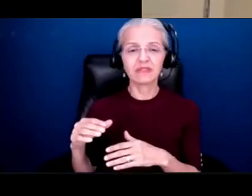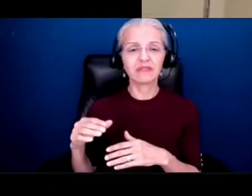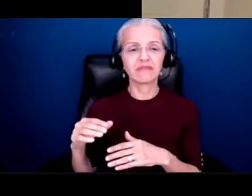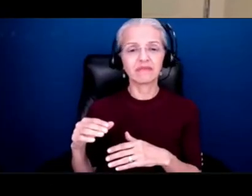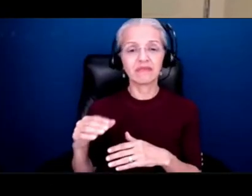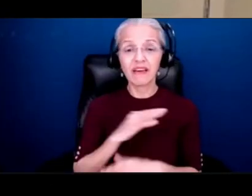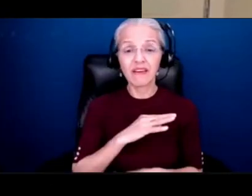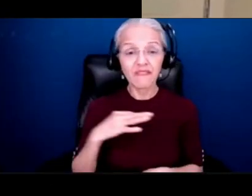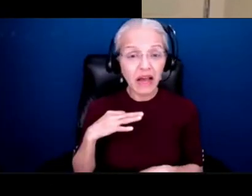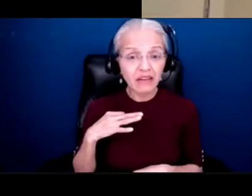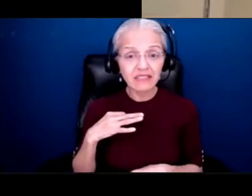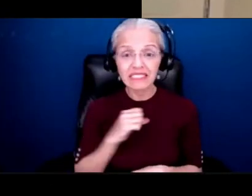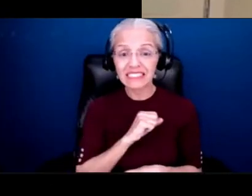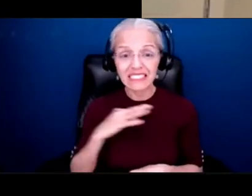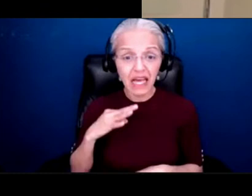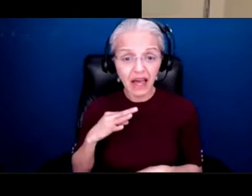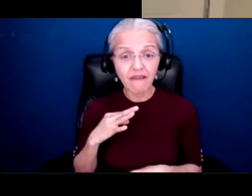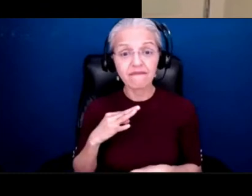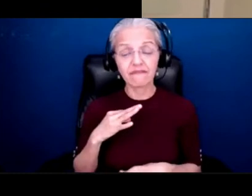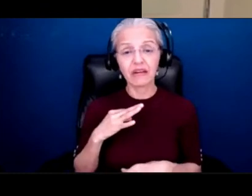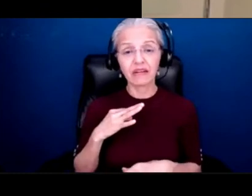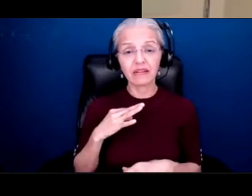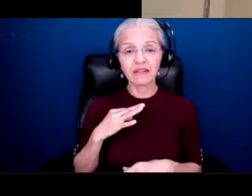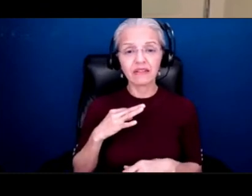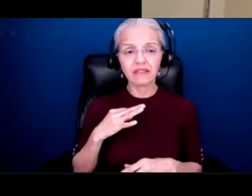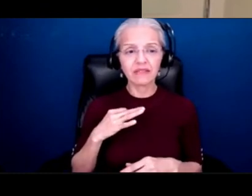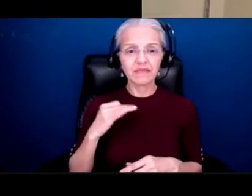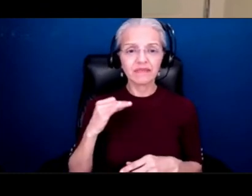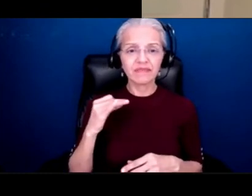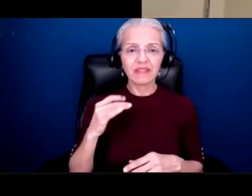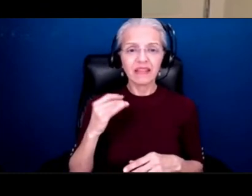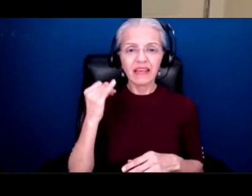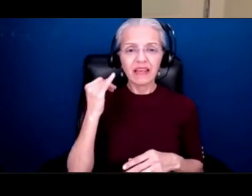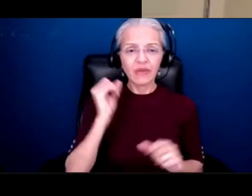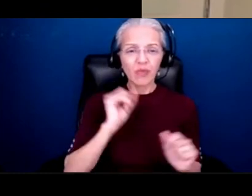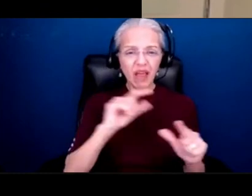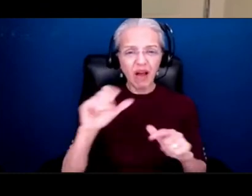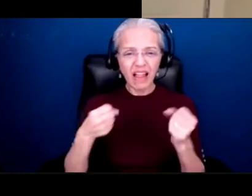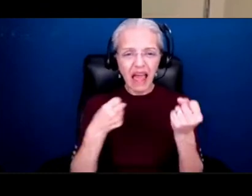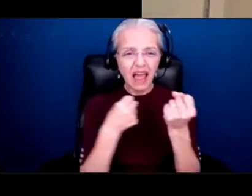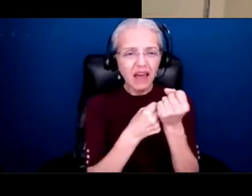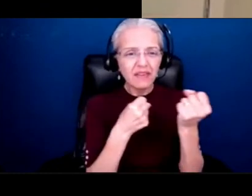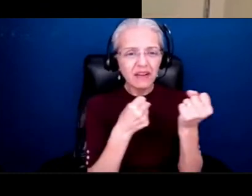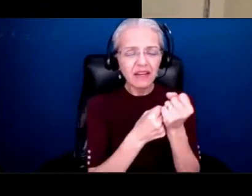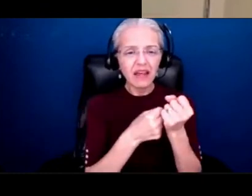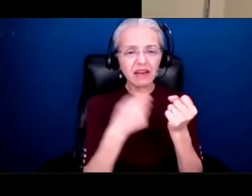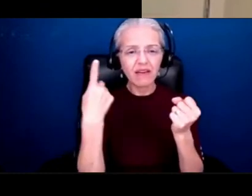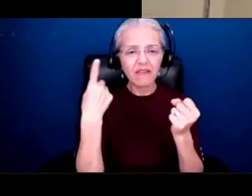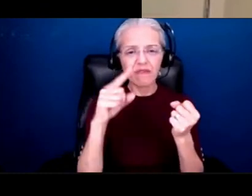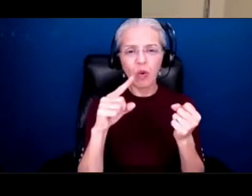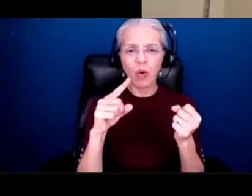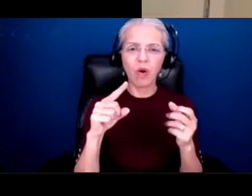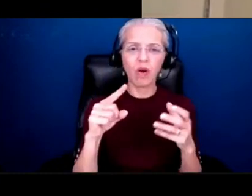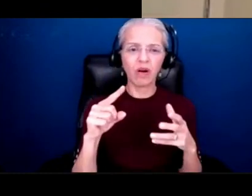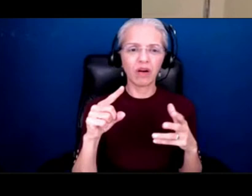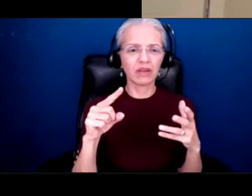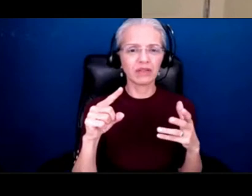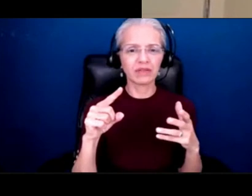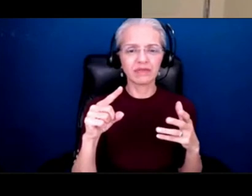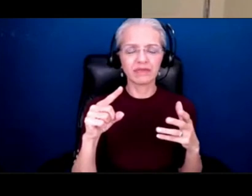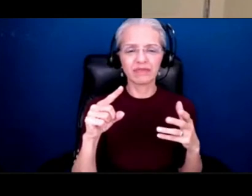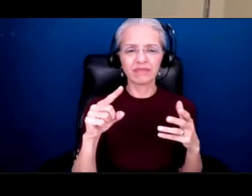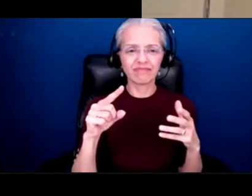disabled students, faculty, and staff have often advocated for remote learning, for remote